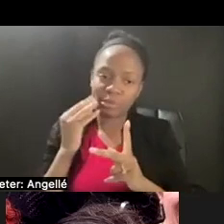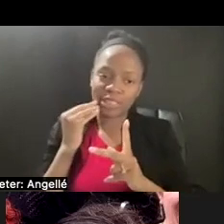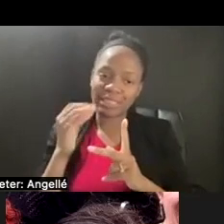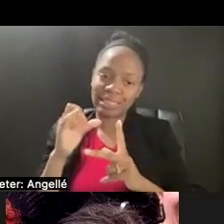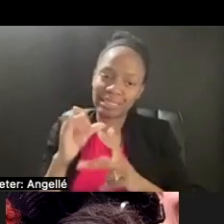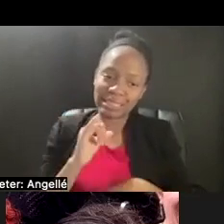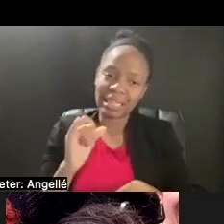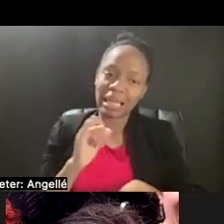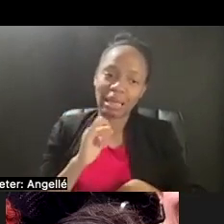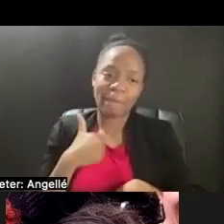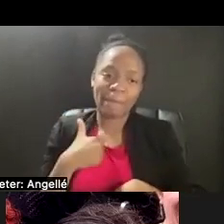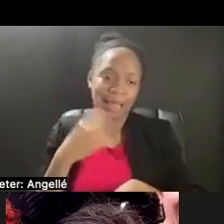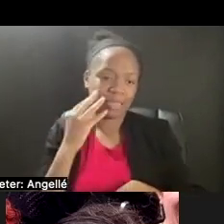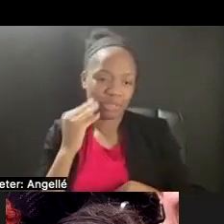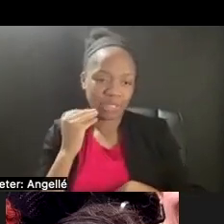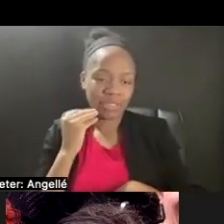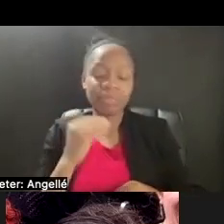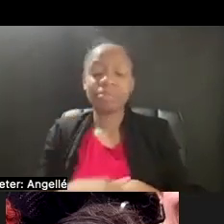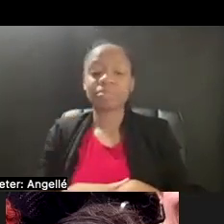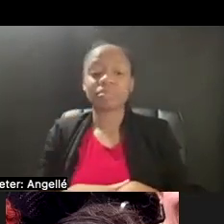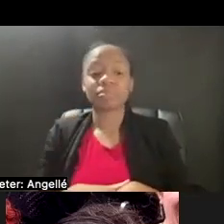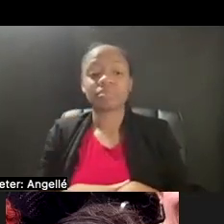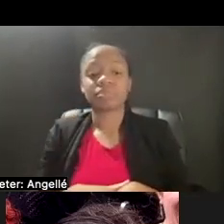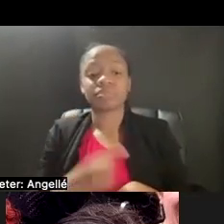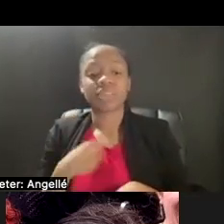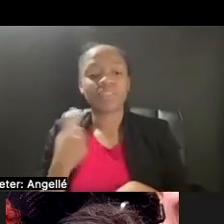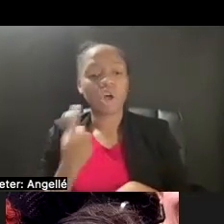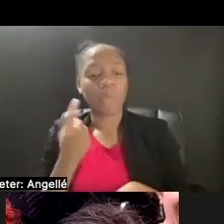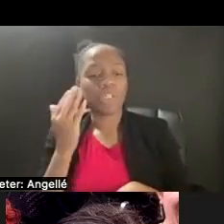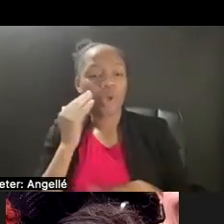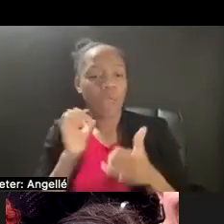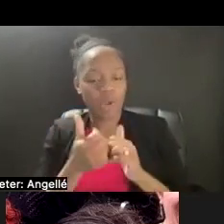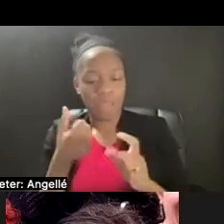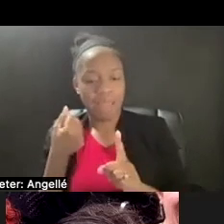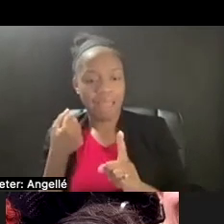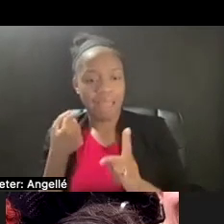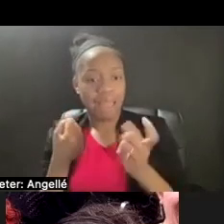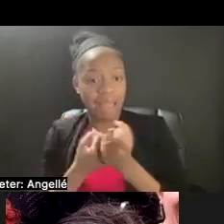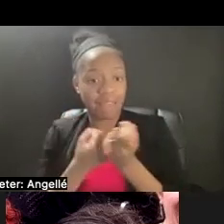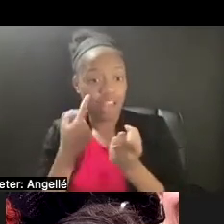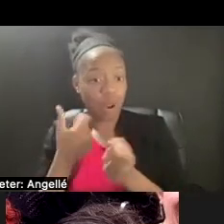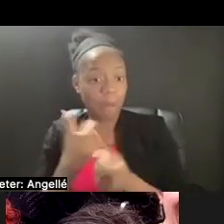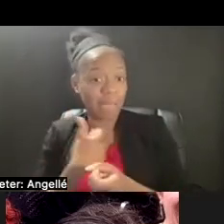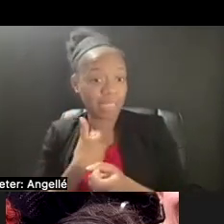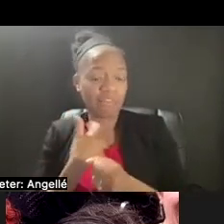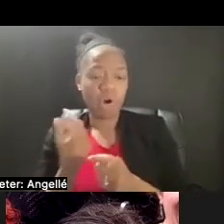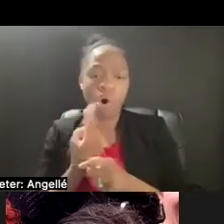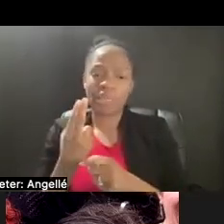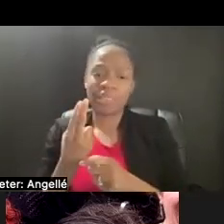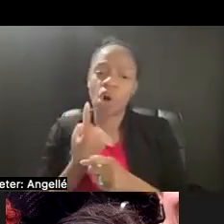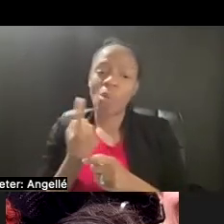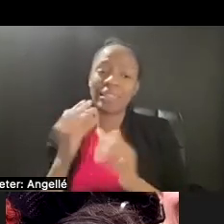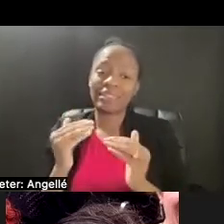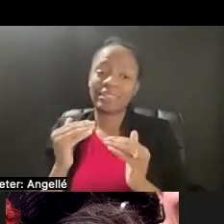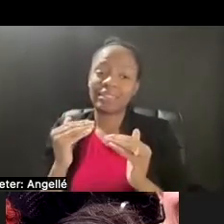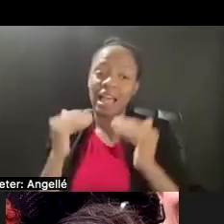thing that I was experiencing. I've always known how to advocate for myself, and I've always been pretty high functioning. So when I meet